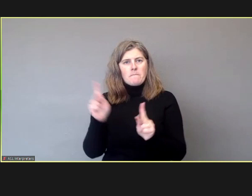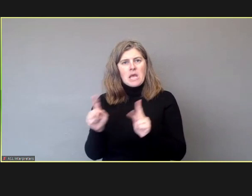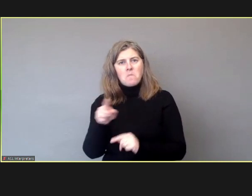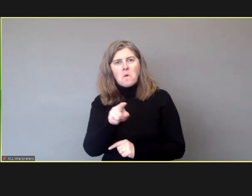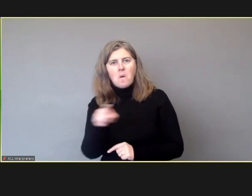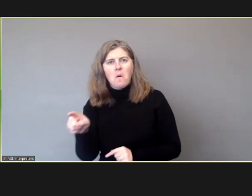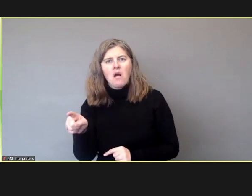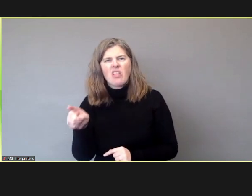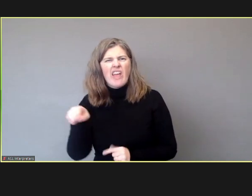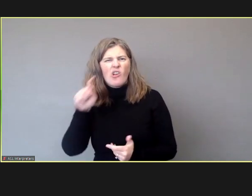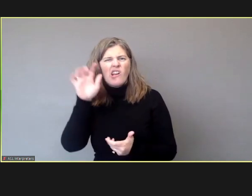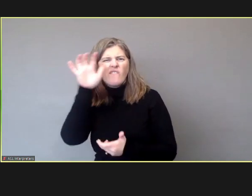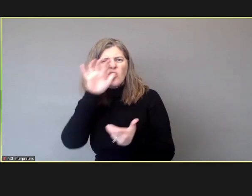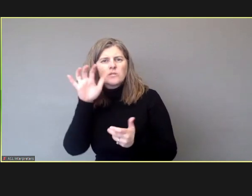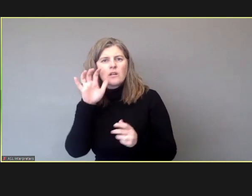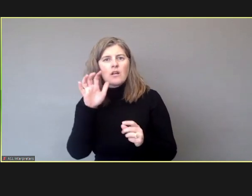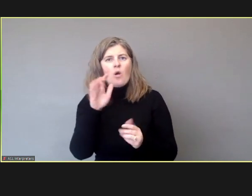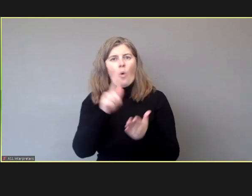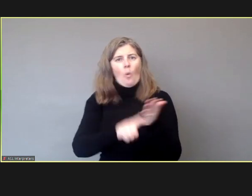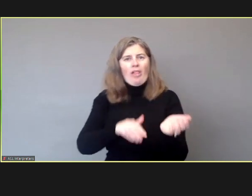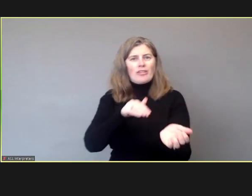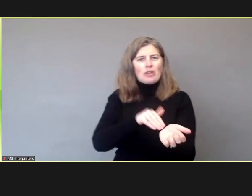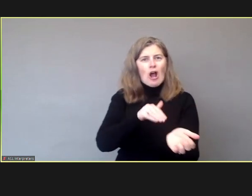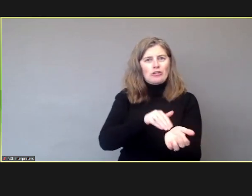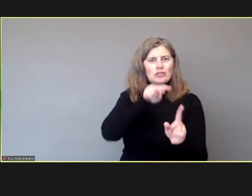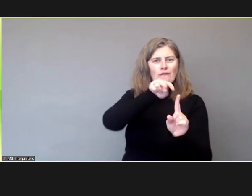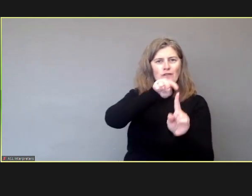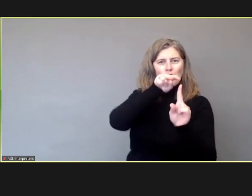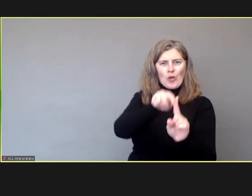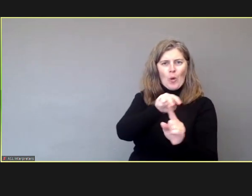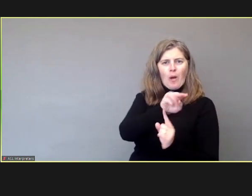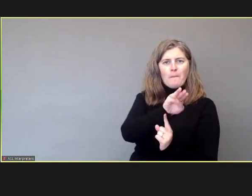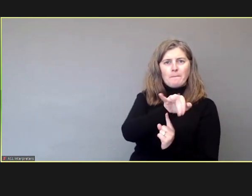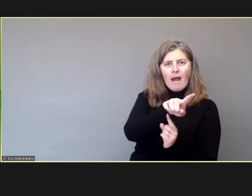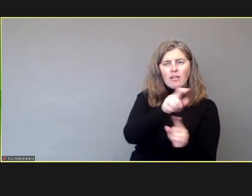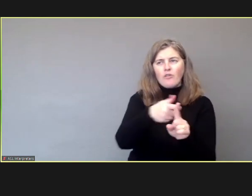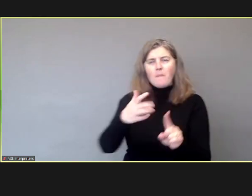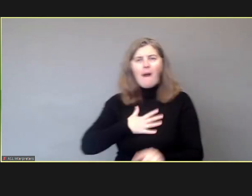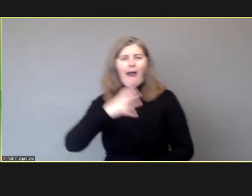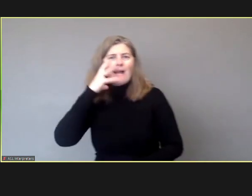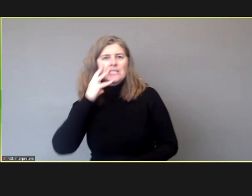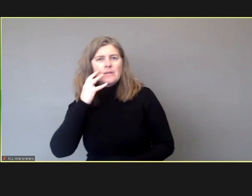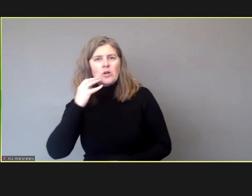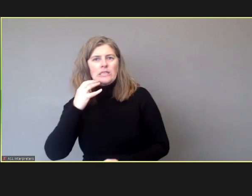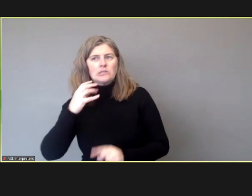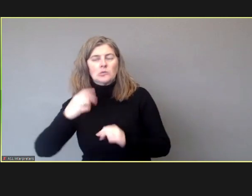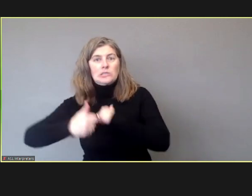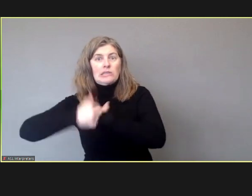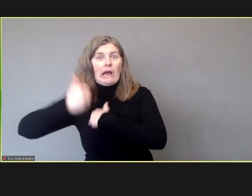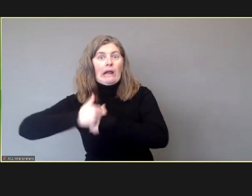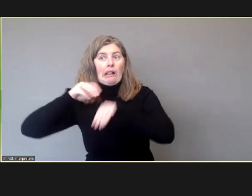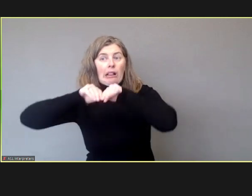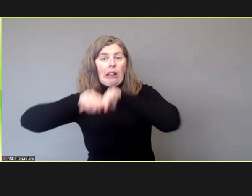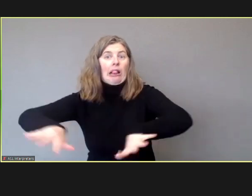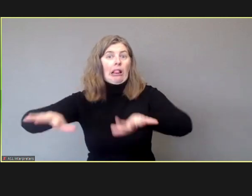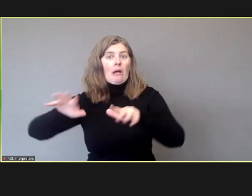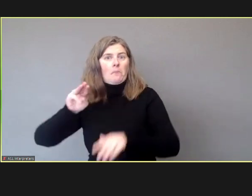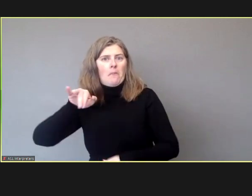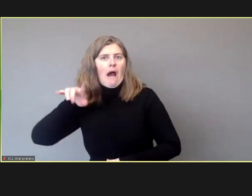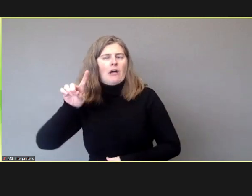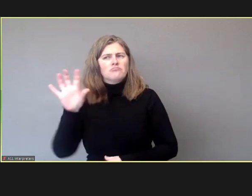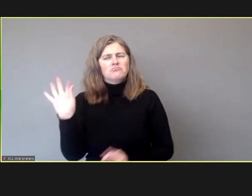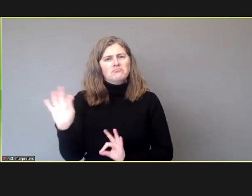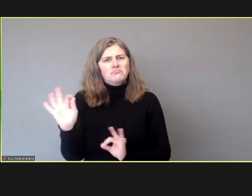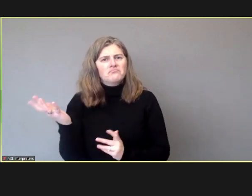are confusing the clinical mild from the subjective mild and the highly dangerous transmission of a still